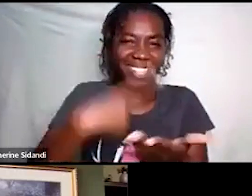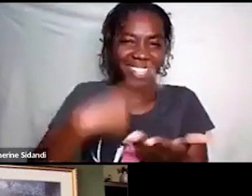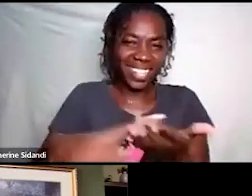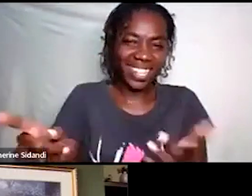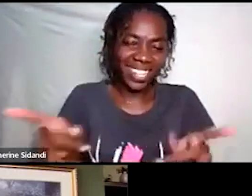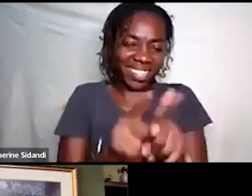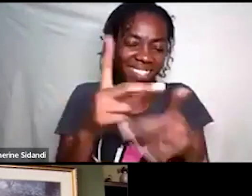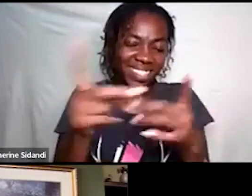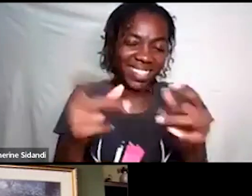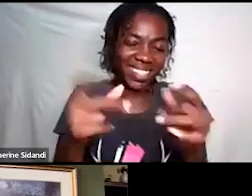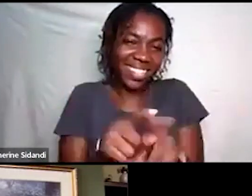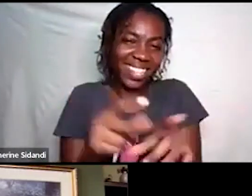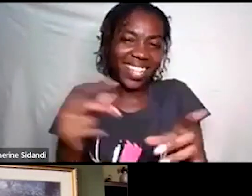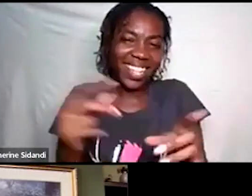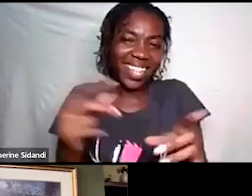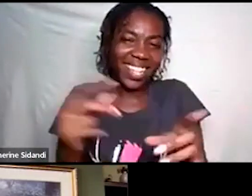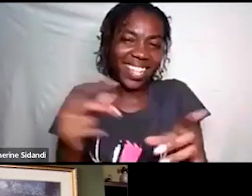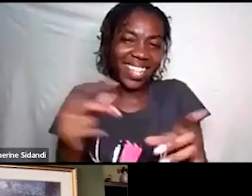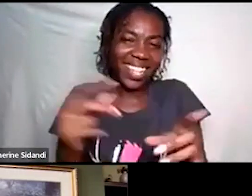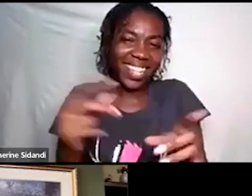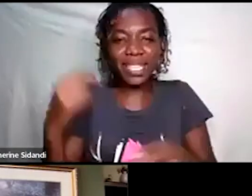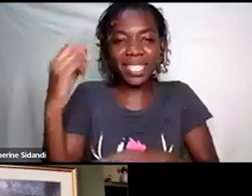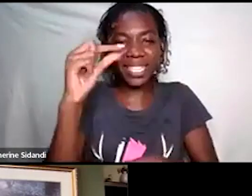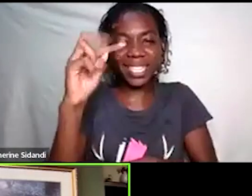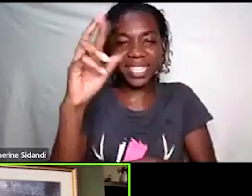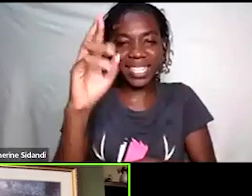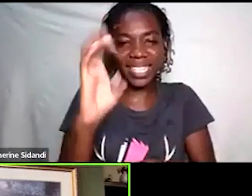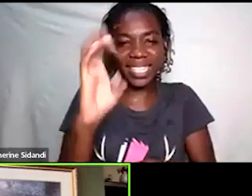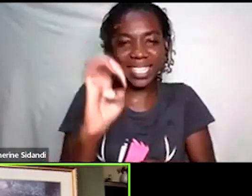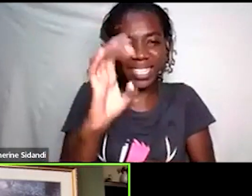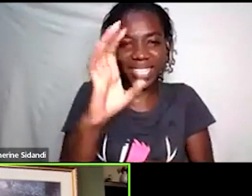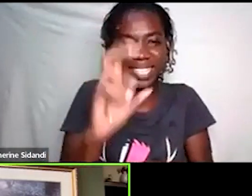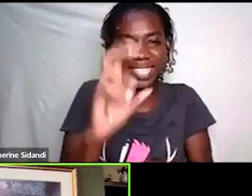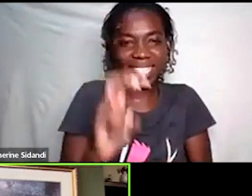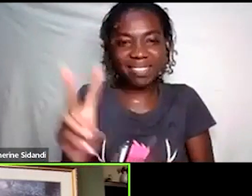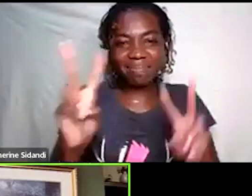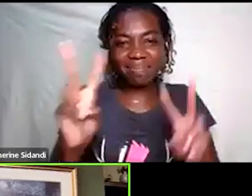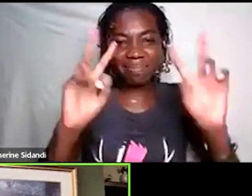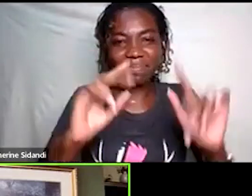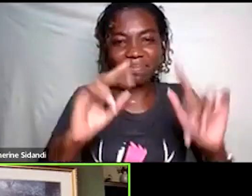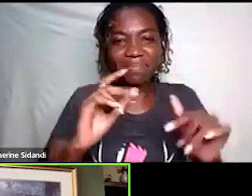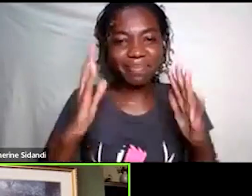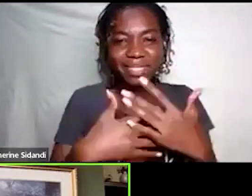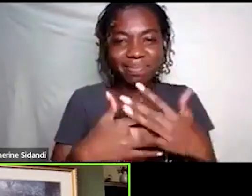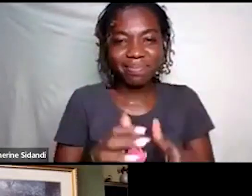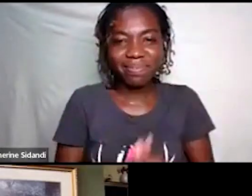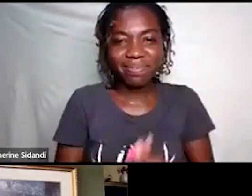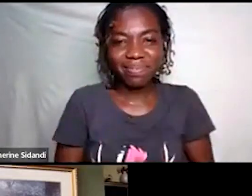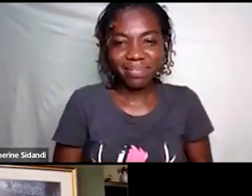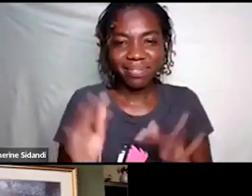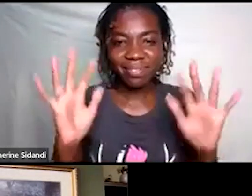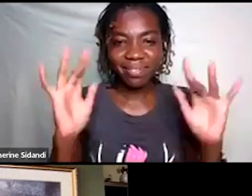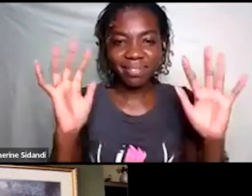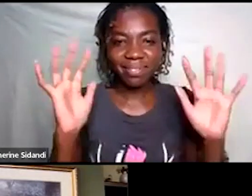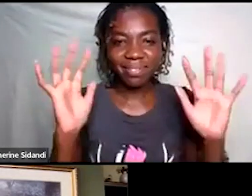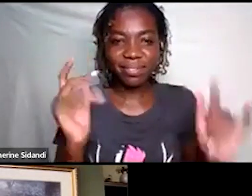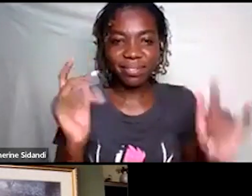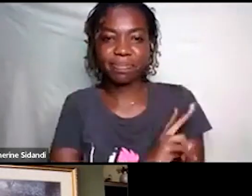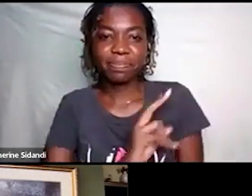your host, Grace Nzula. Peace. Peace out. Happy Valentine's. Happy Valentine's.